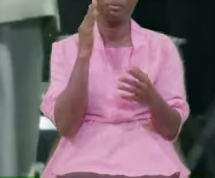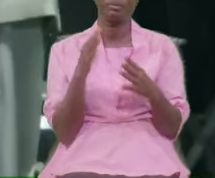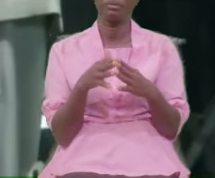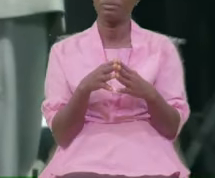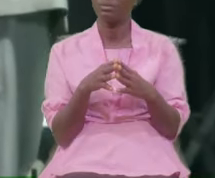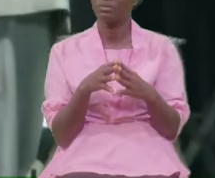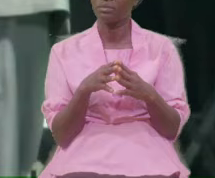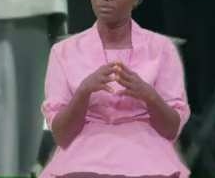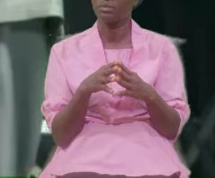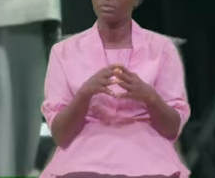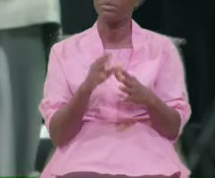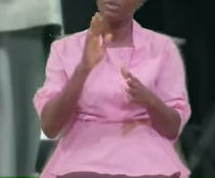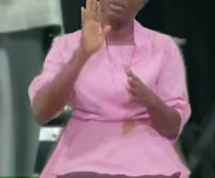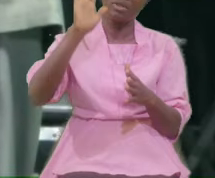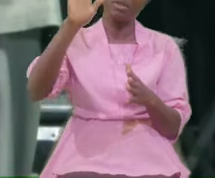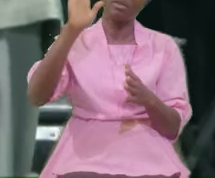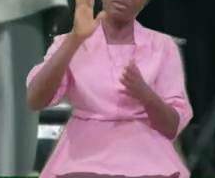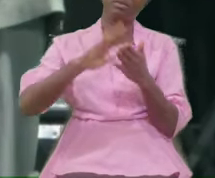goen to